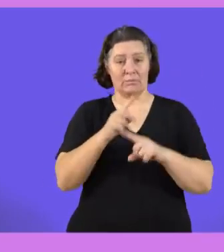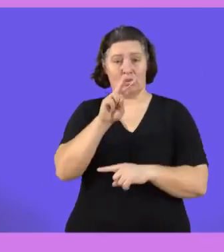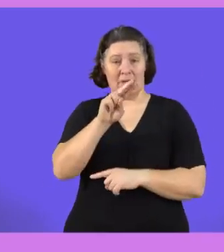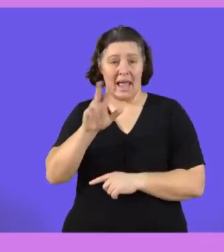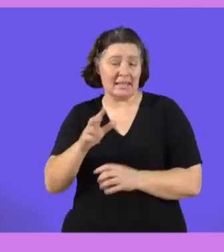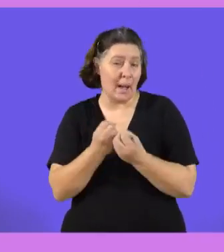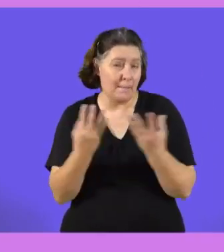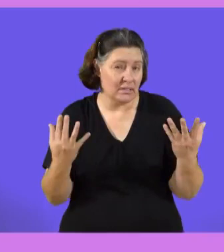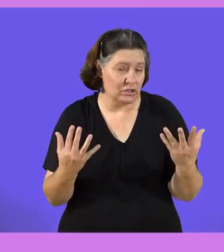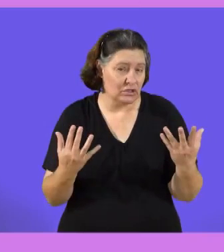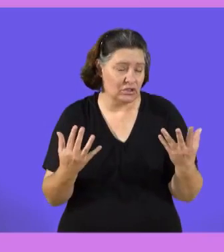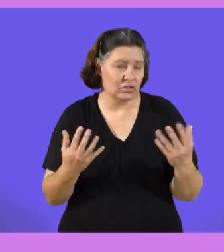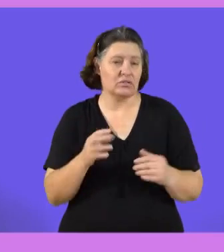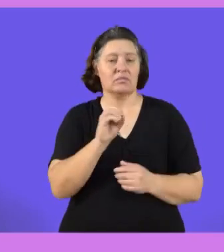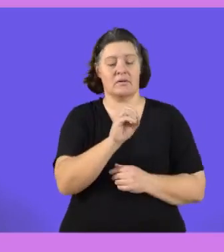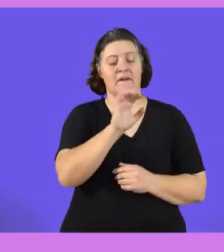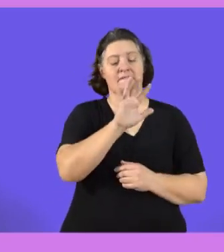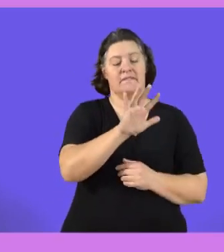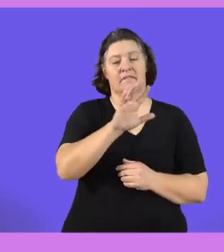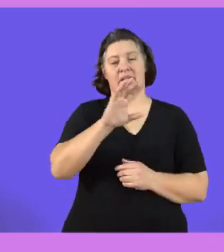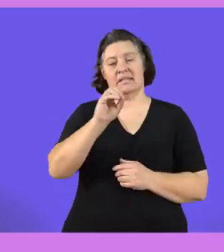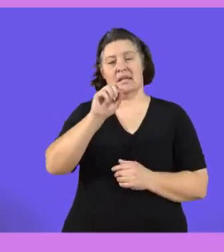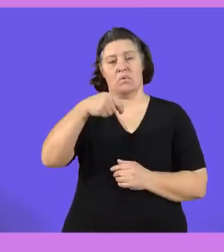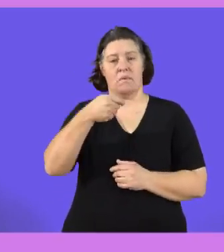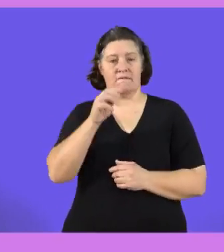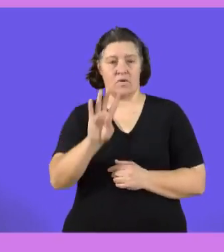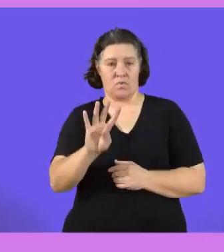28. That gives us 50,4